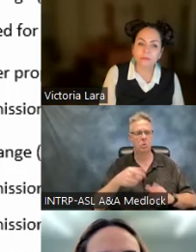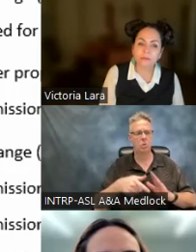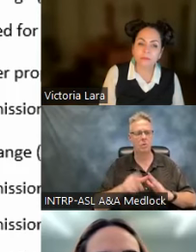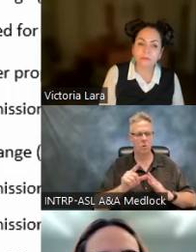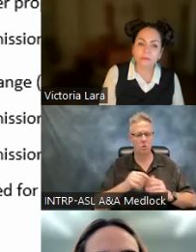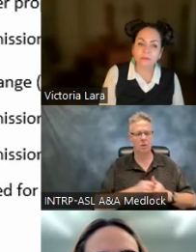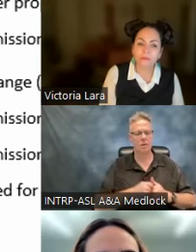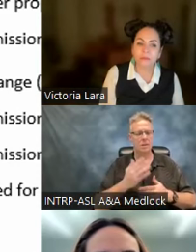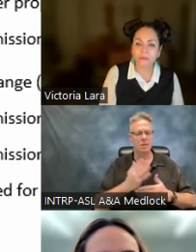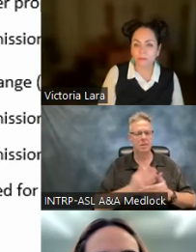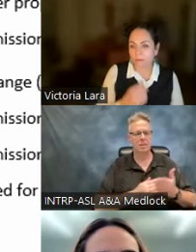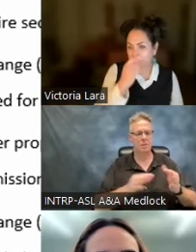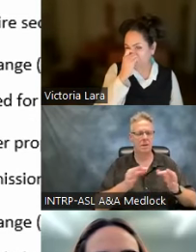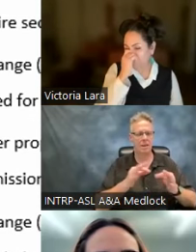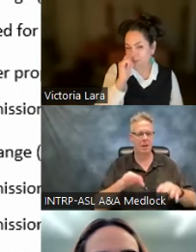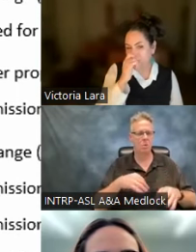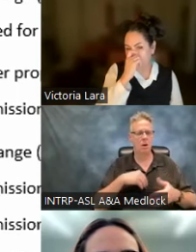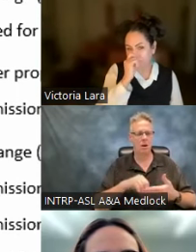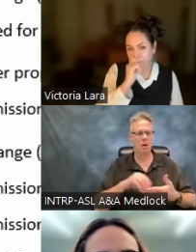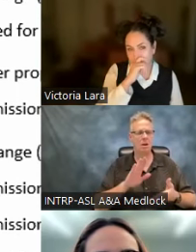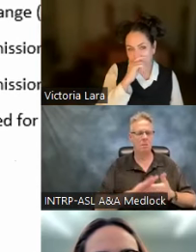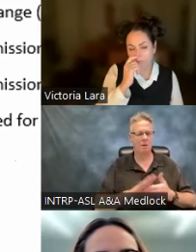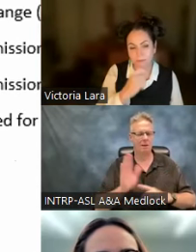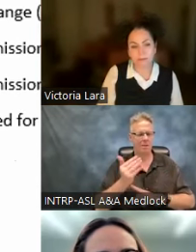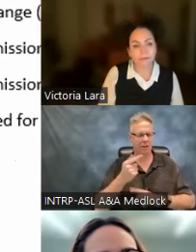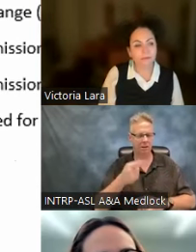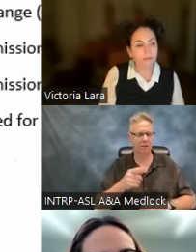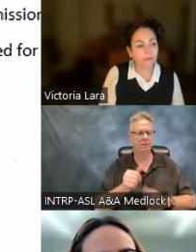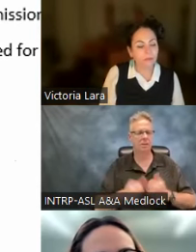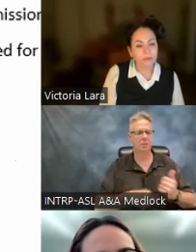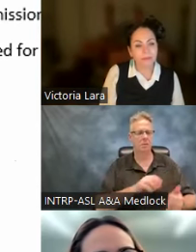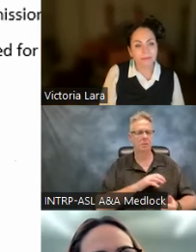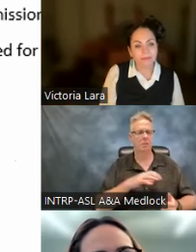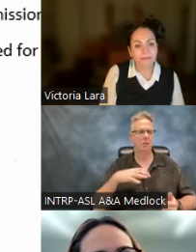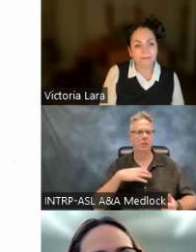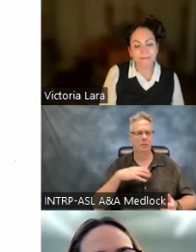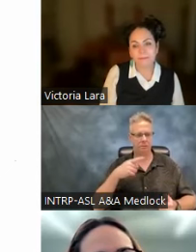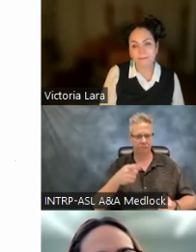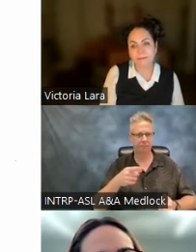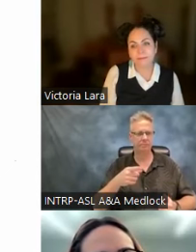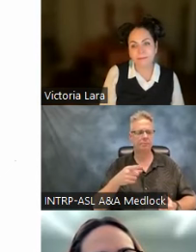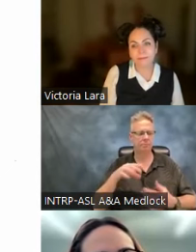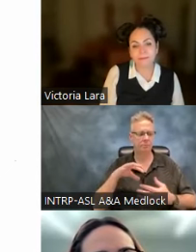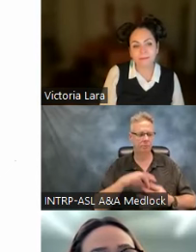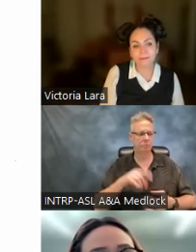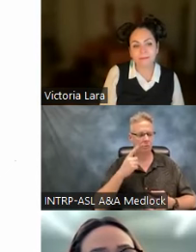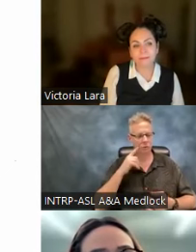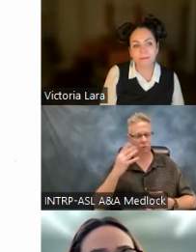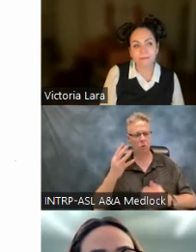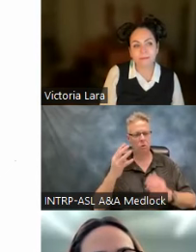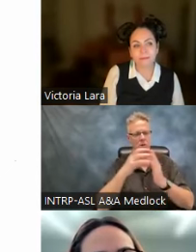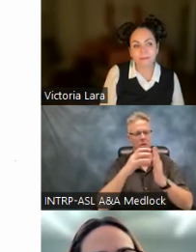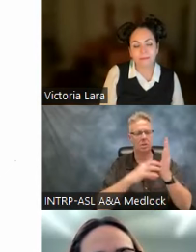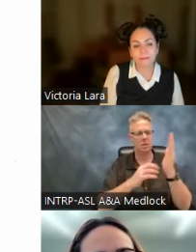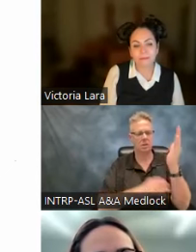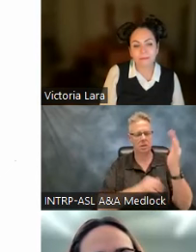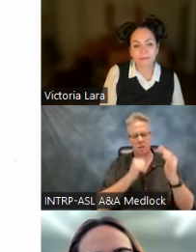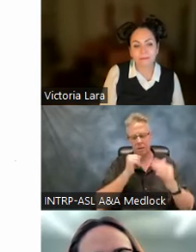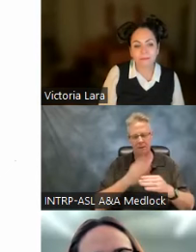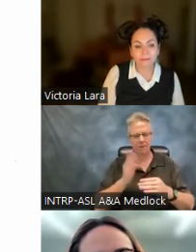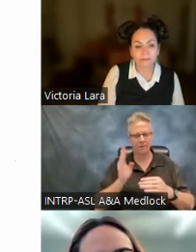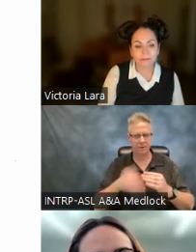that we have flagged that the subcommittee referred this document to 4 sections being unfinished,